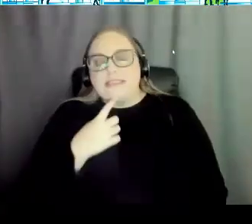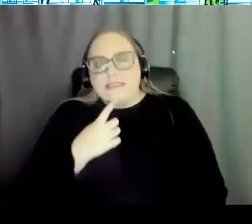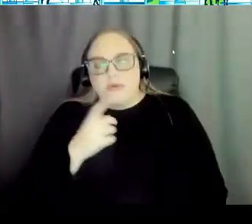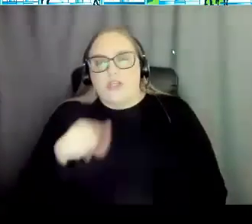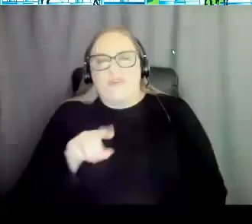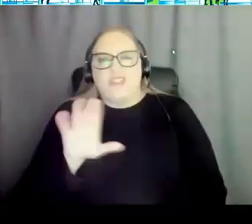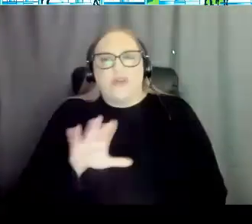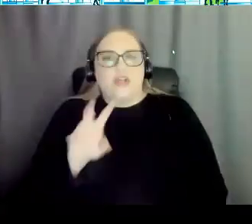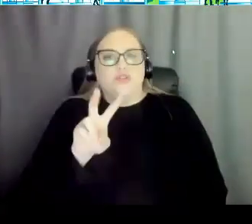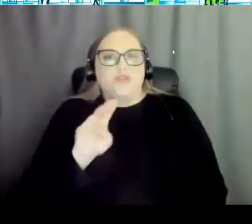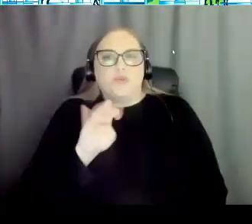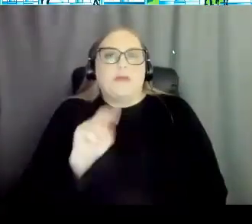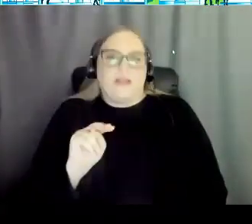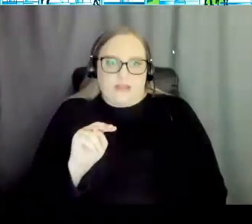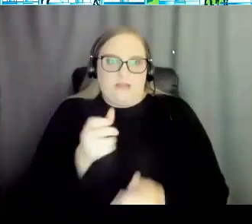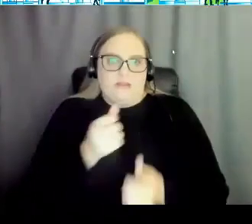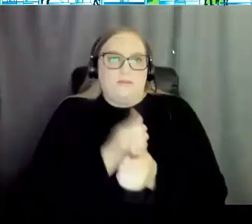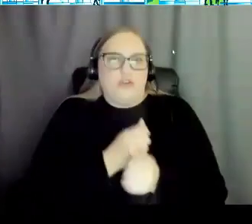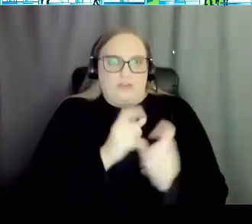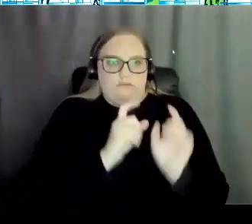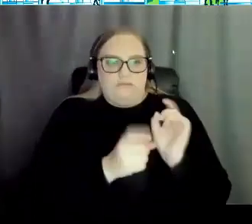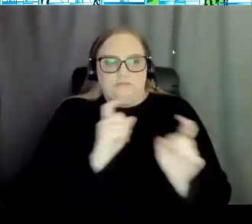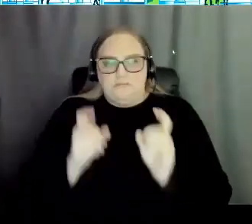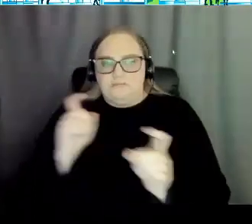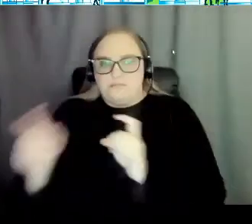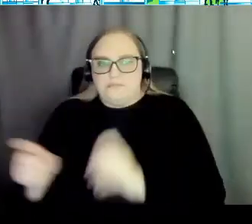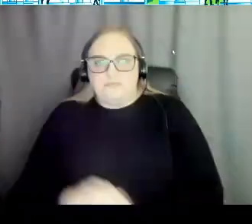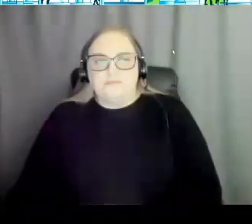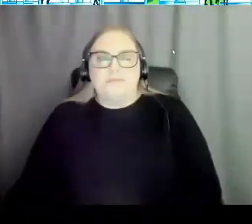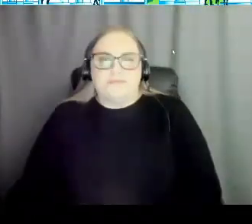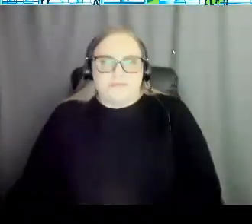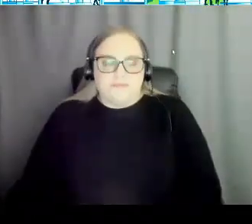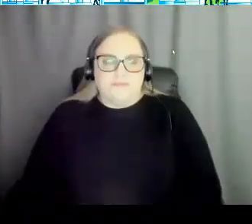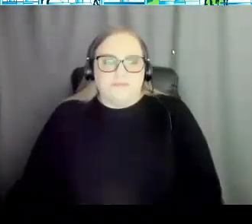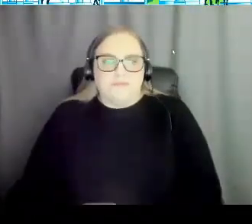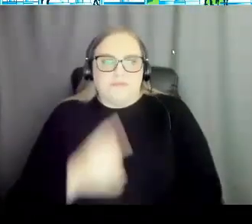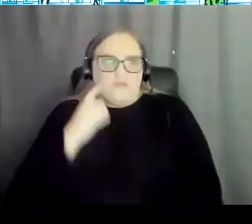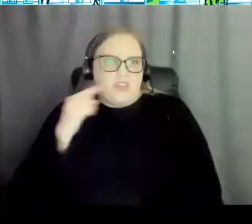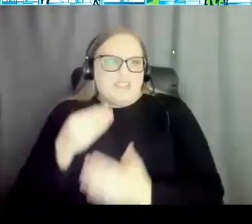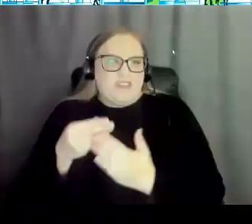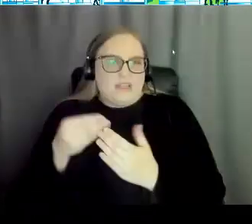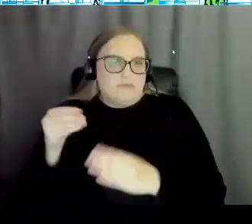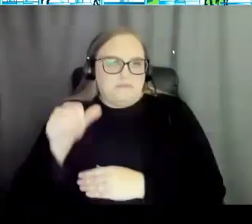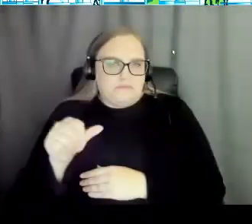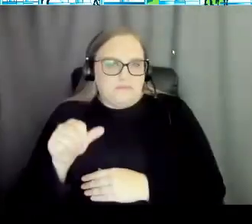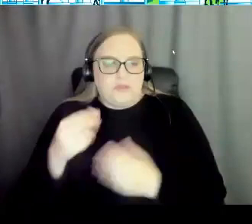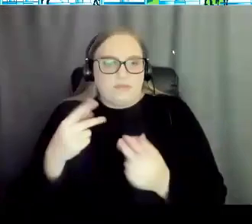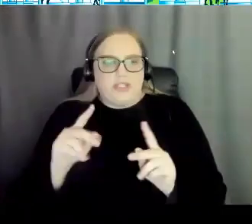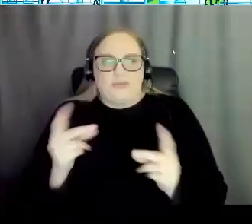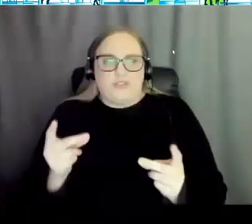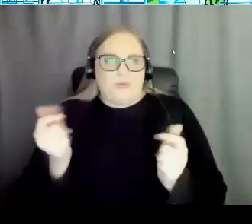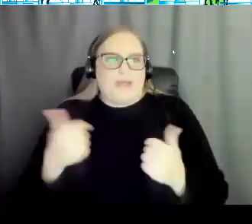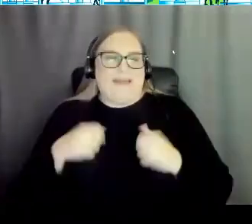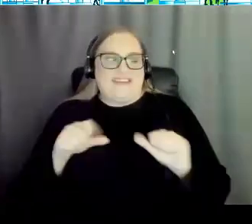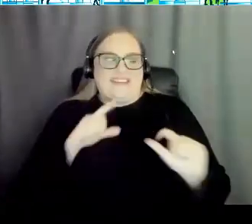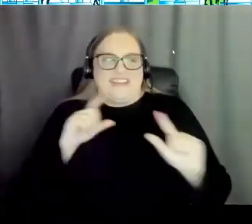2 million is the number given to the 12 awardees for the funding opportunity announcement that we released. So that was a quick one. I can answer that